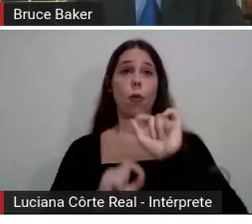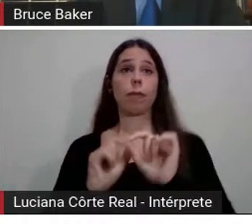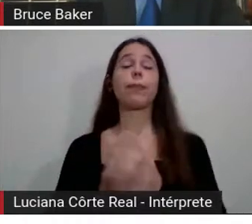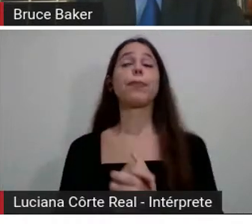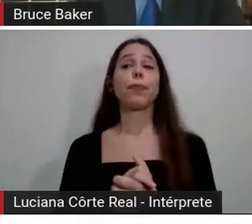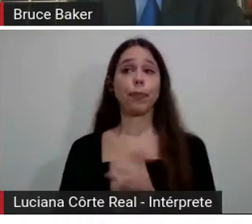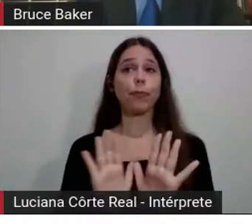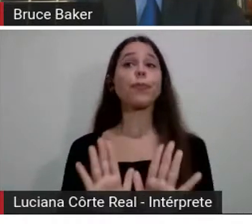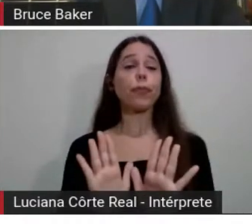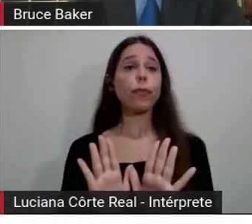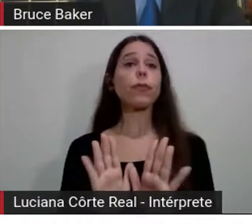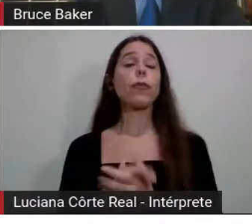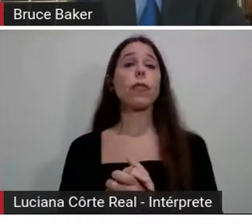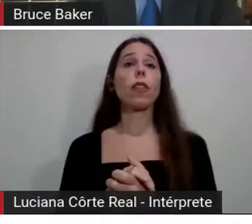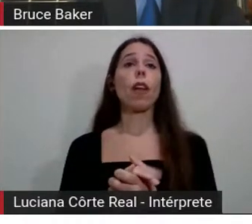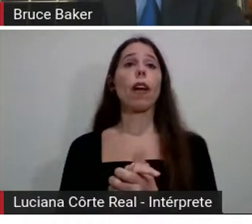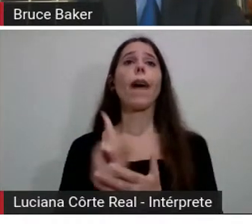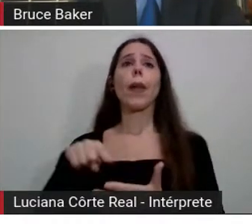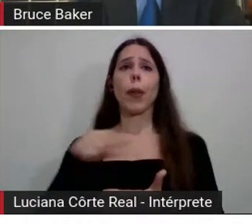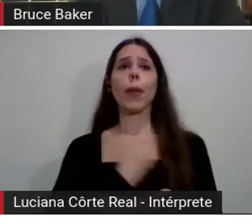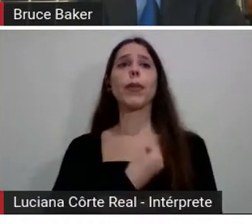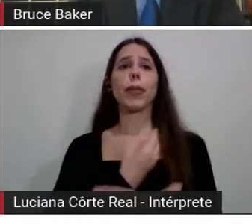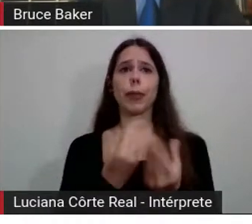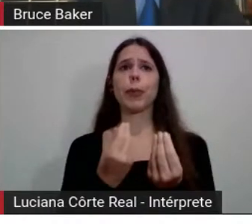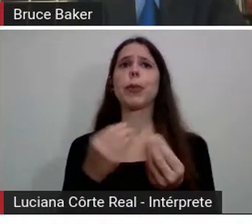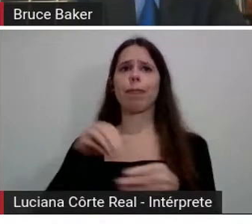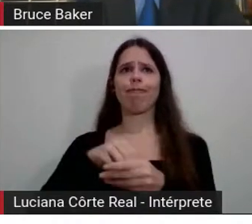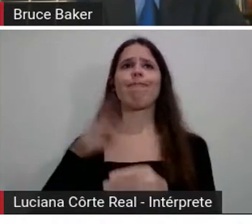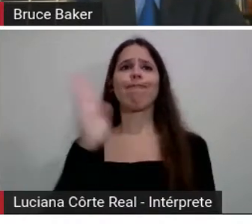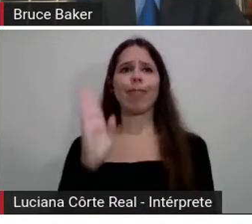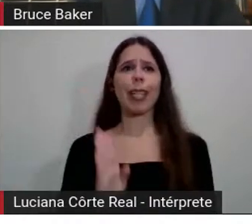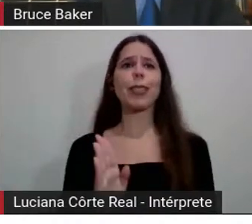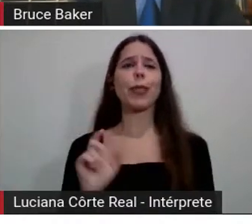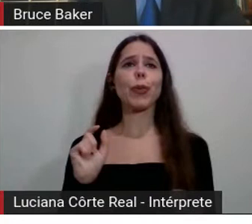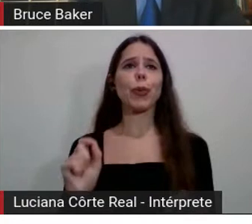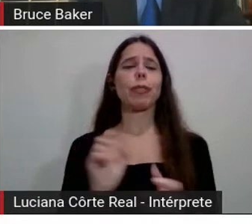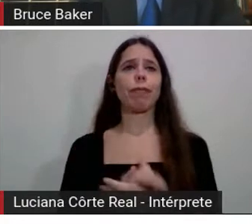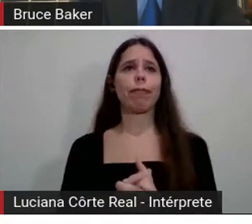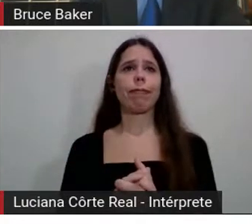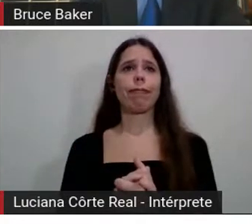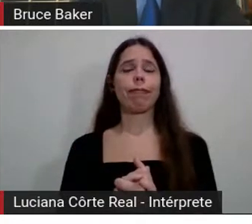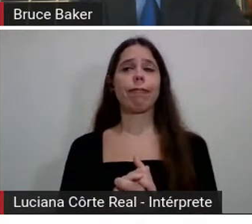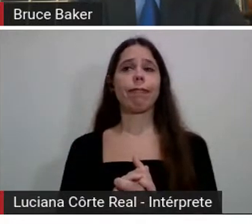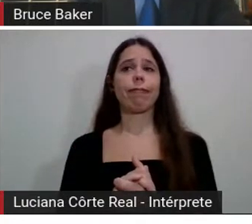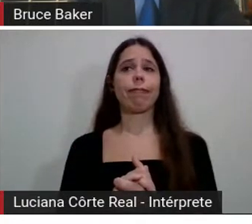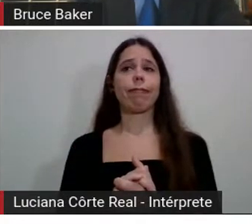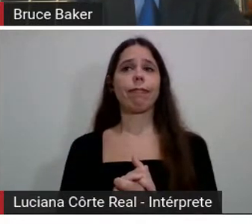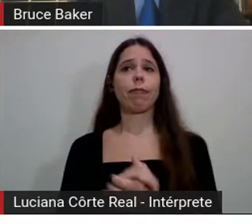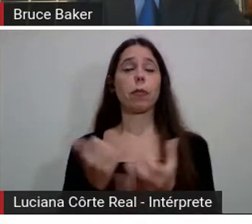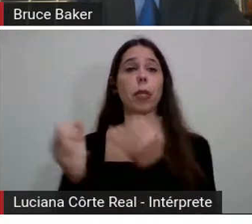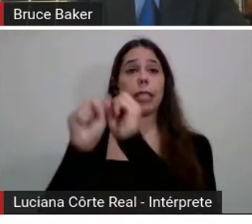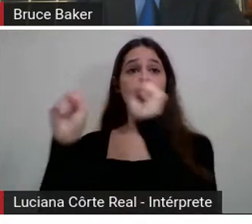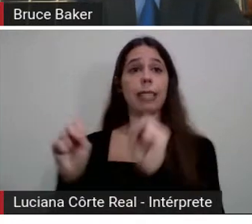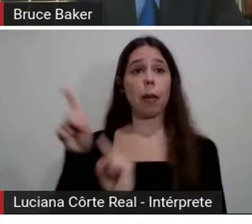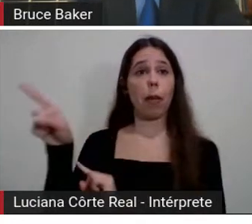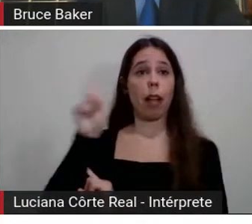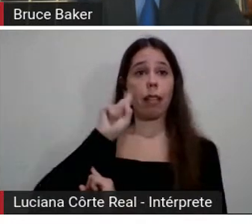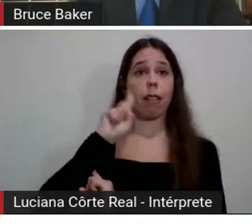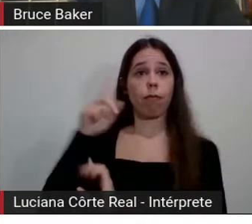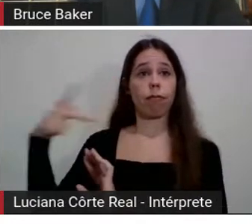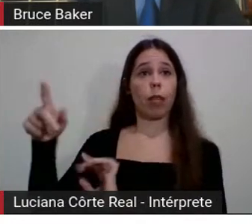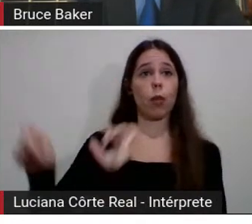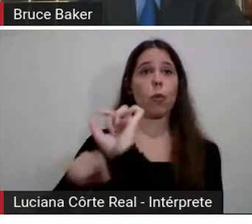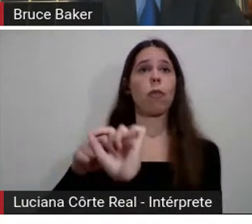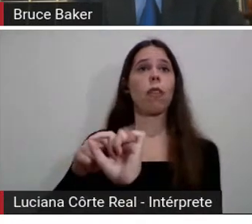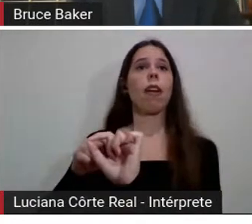é um que vivemos muito no Brasil. O sistema dos Estados Unidos ele é muito